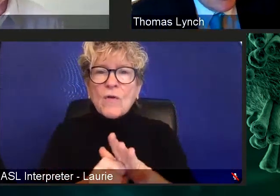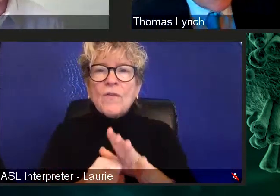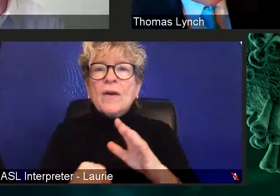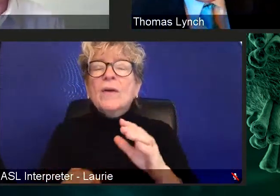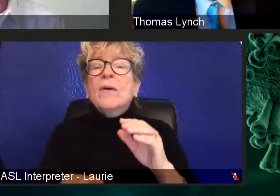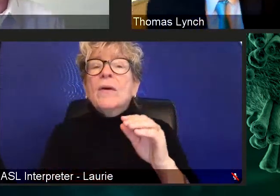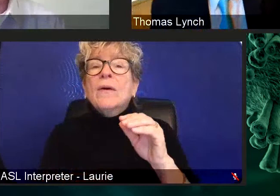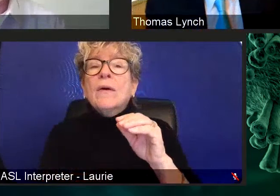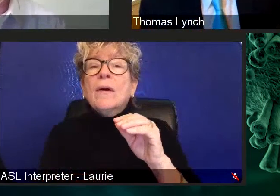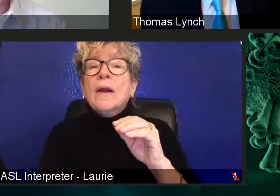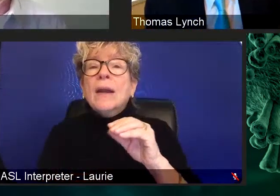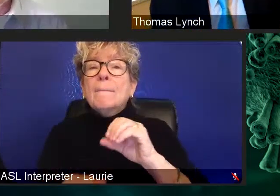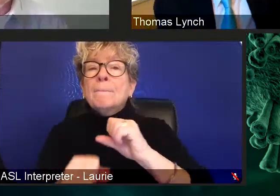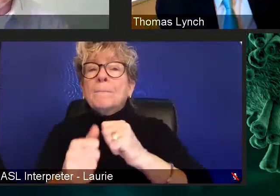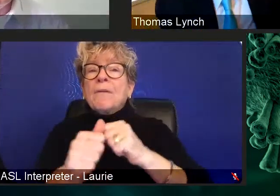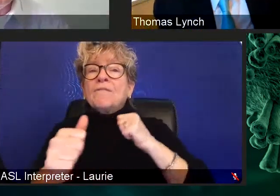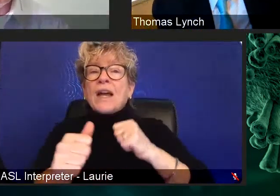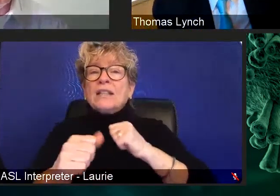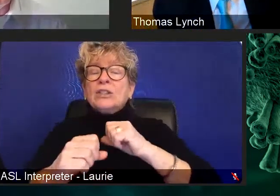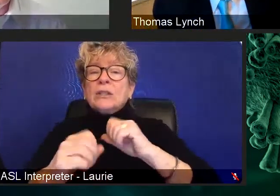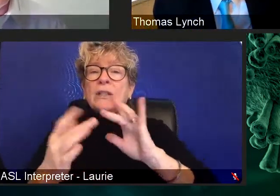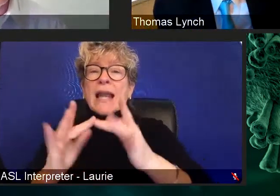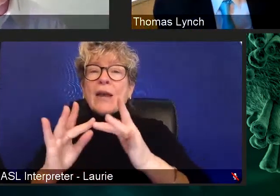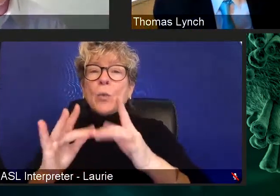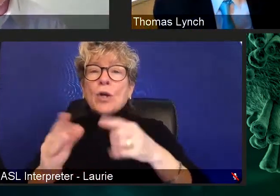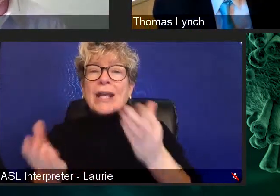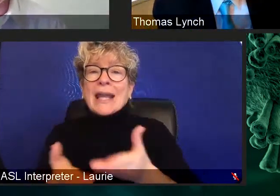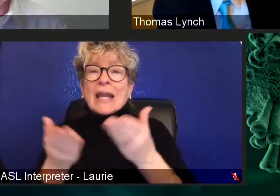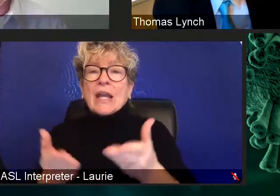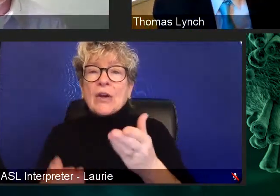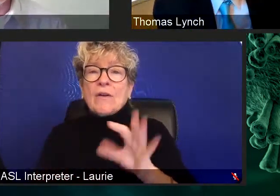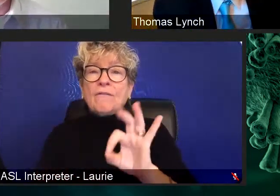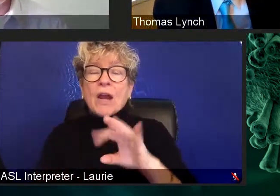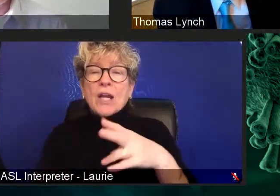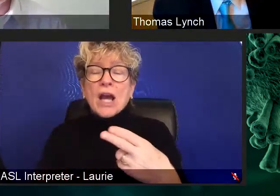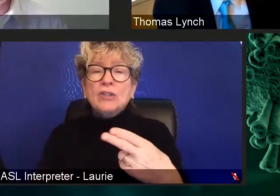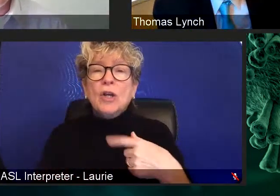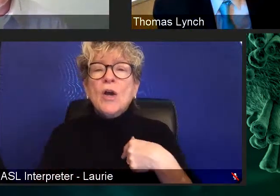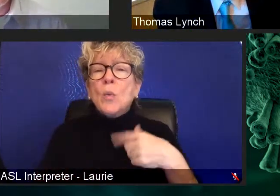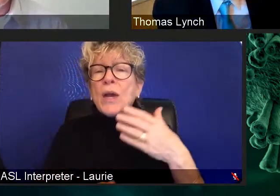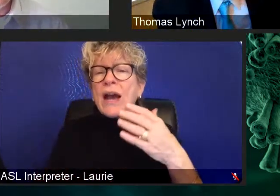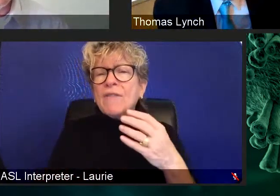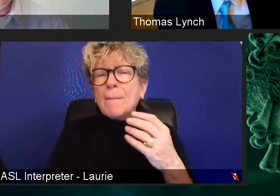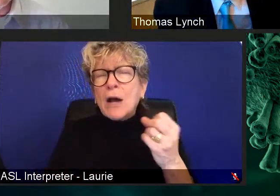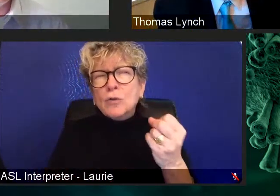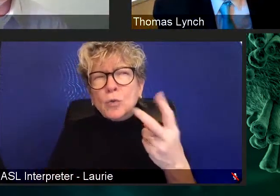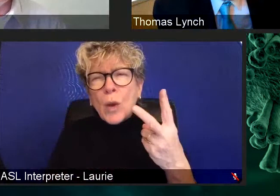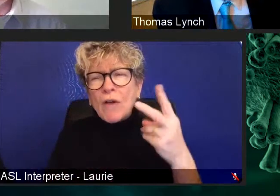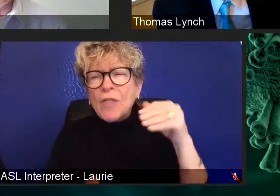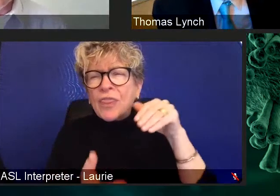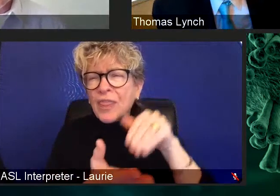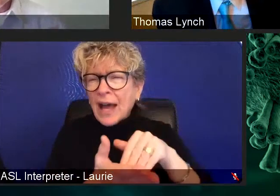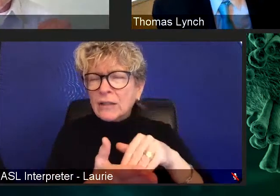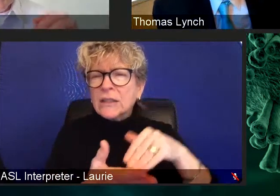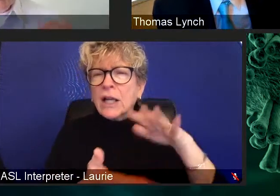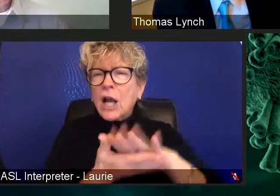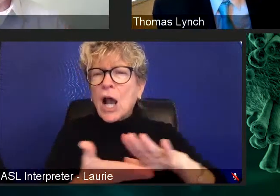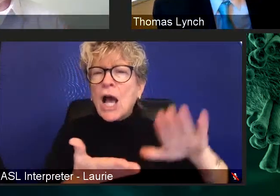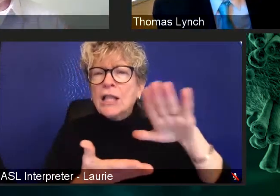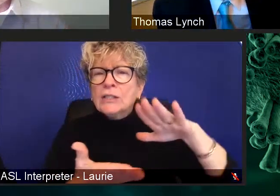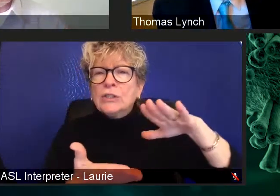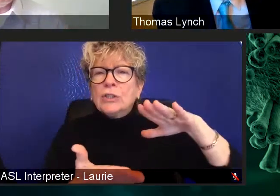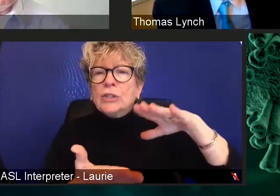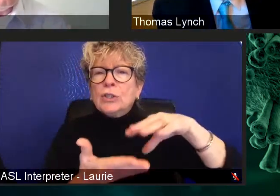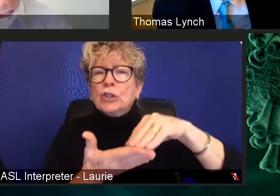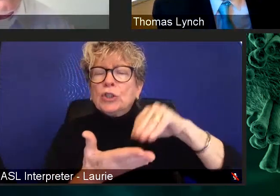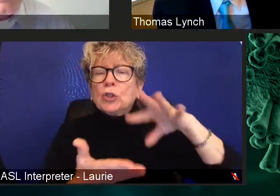at the Hutch. And we have an upcoming study in over 12,000 college students that will be focused